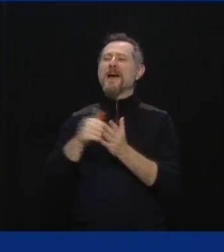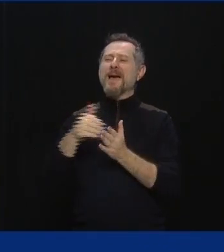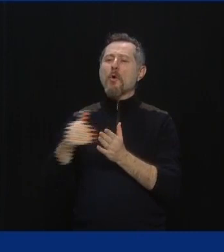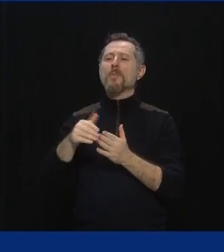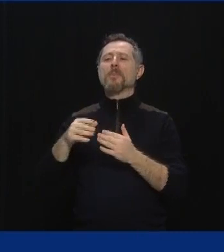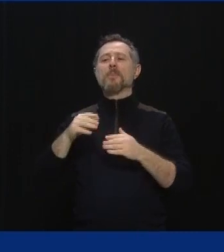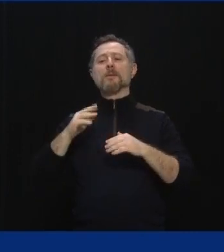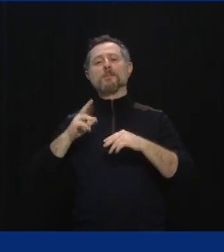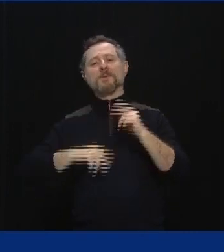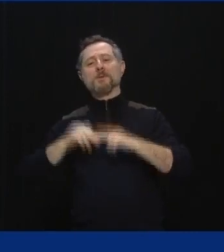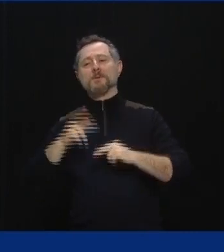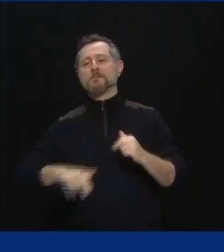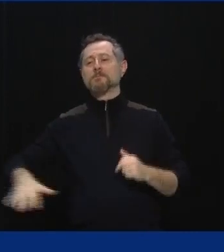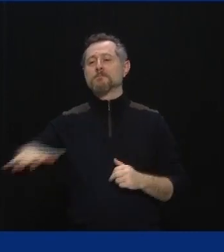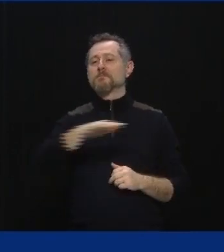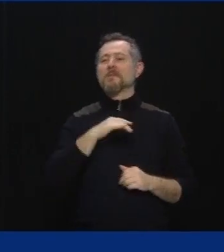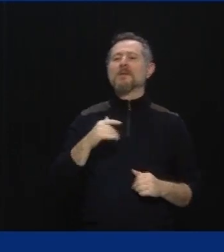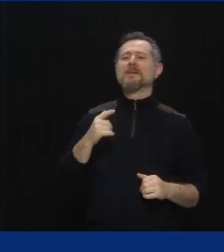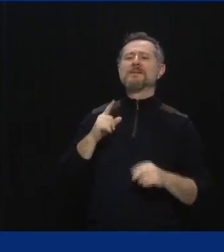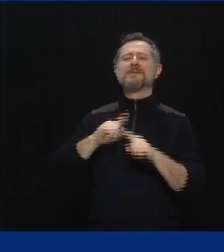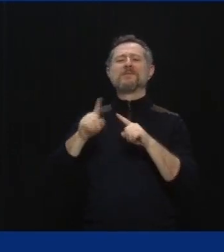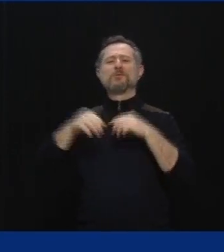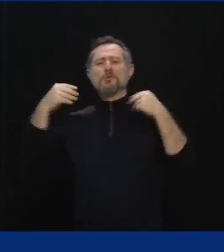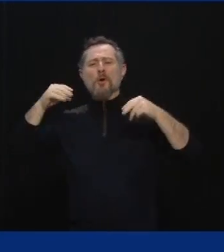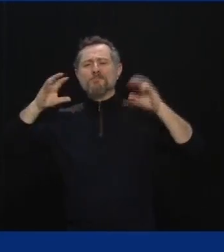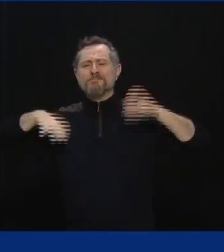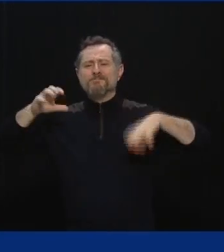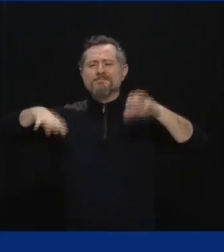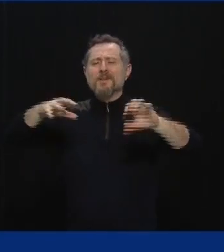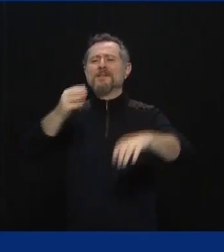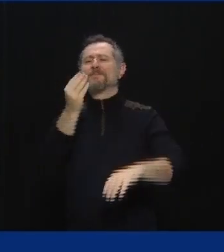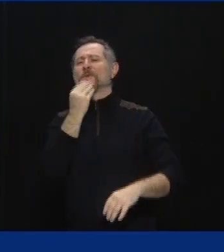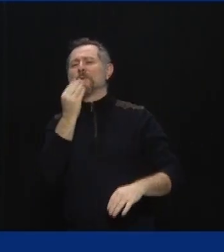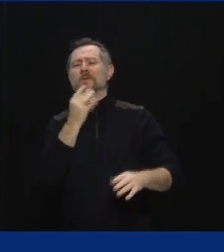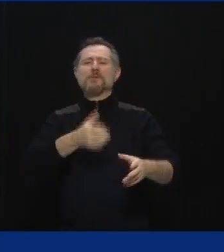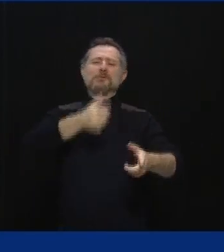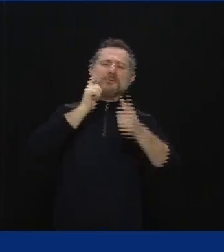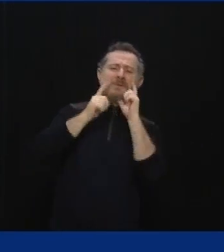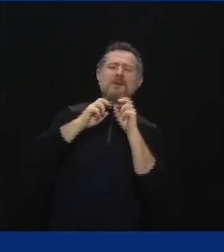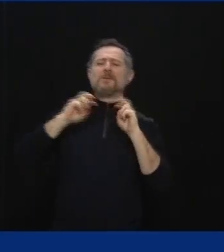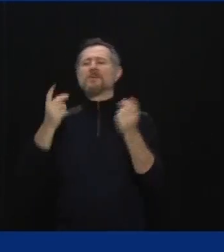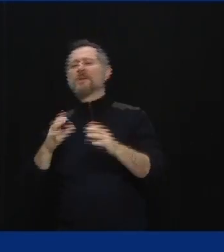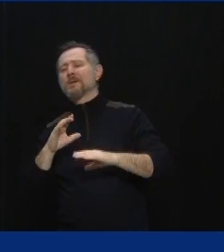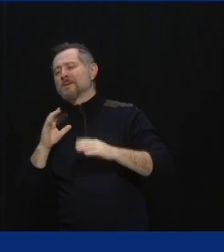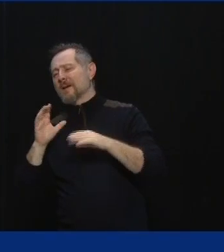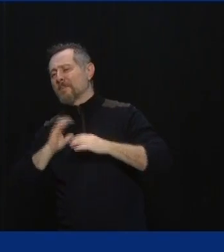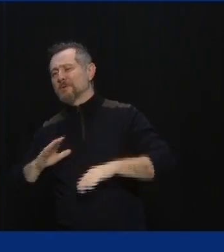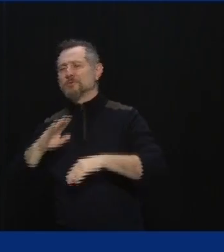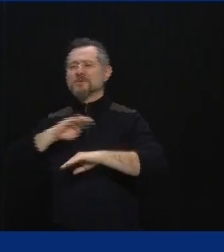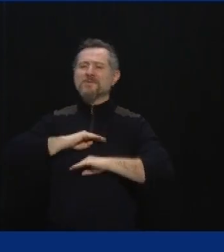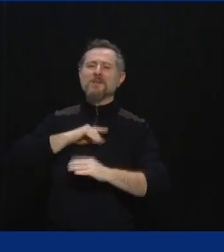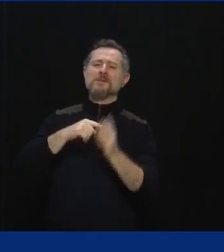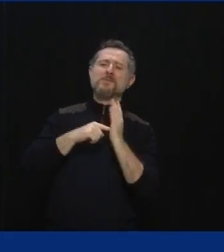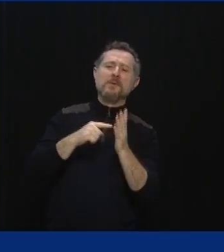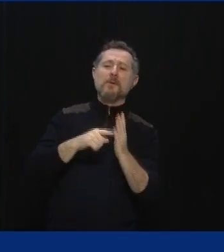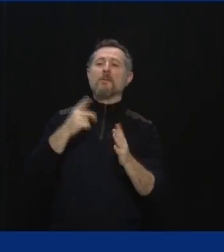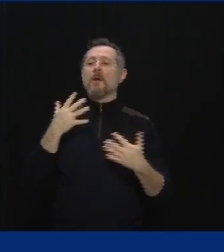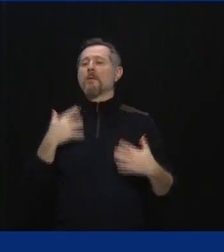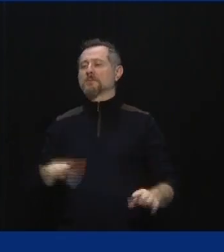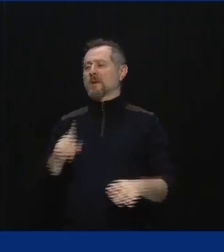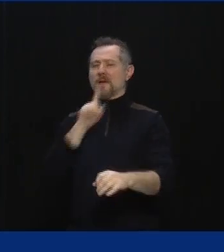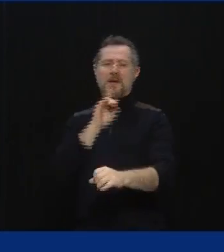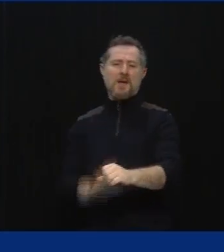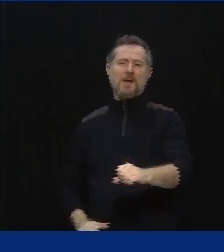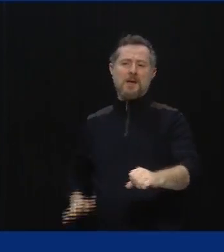retail, food and beverage, and the highest customer satisfaction, you have already committed in local